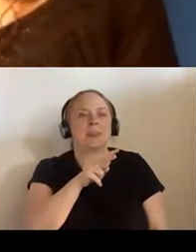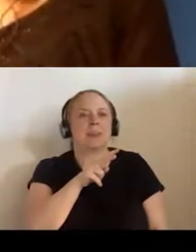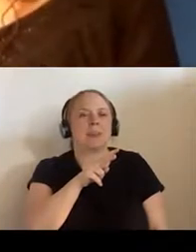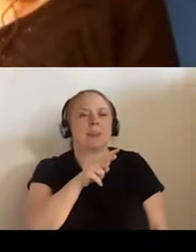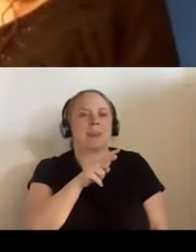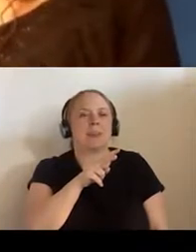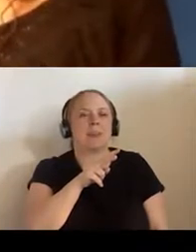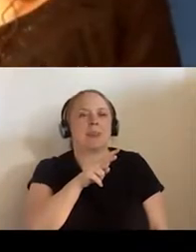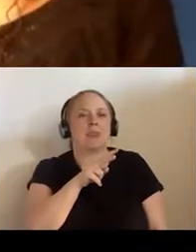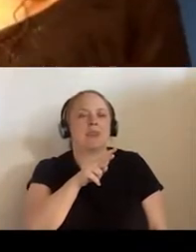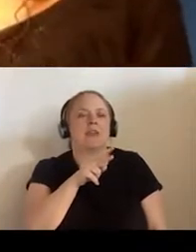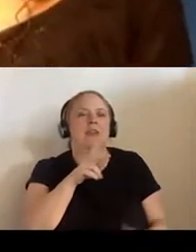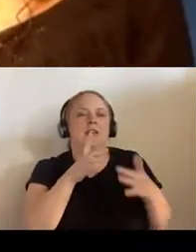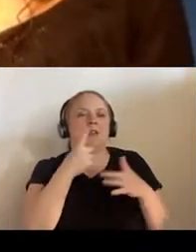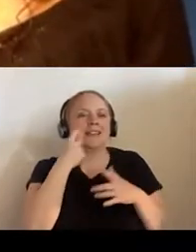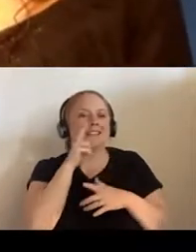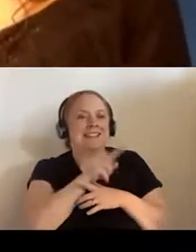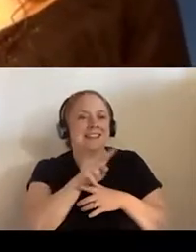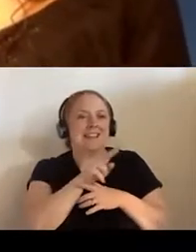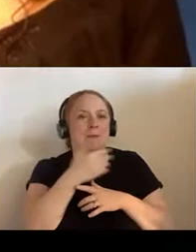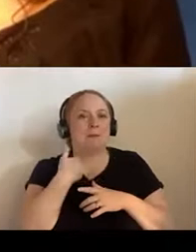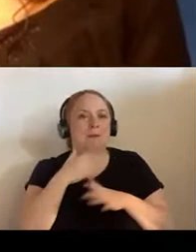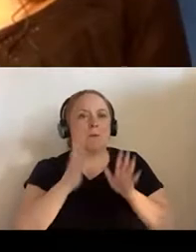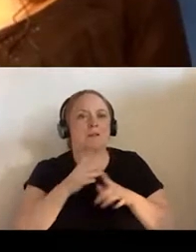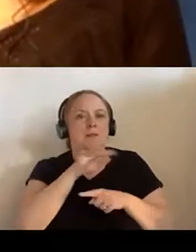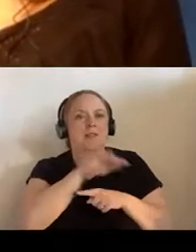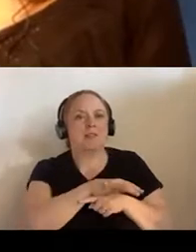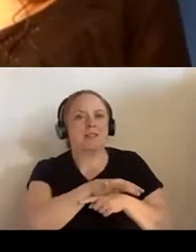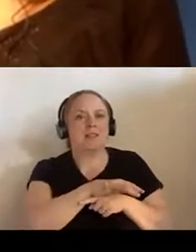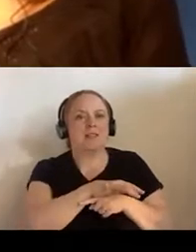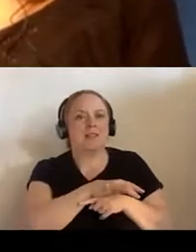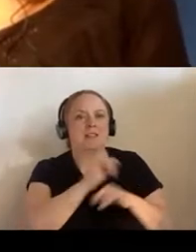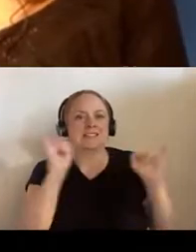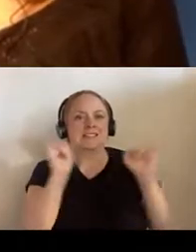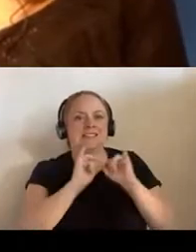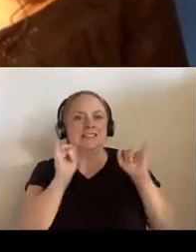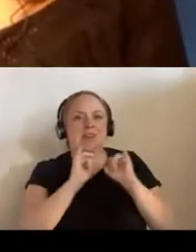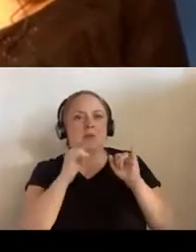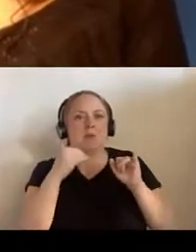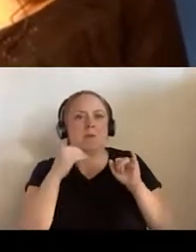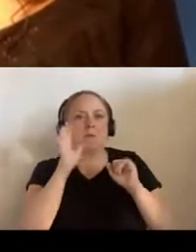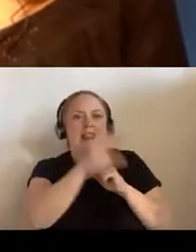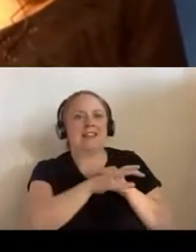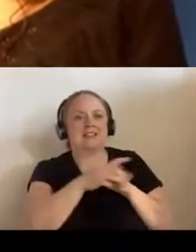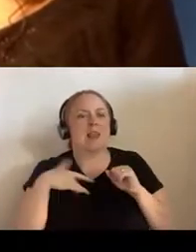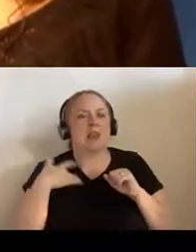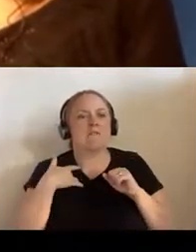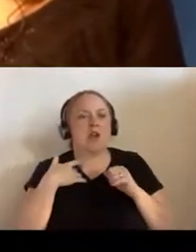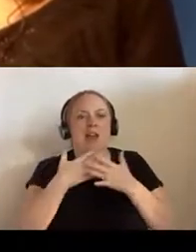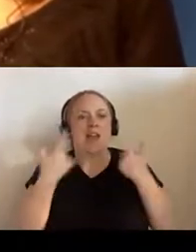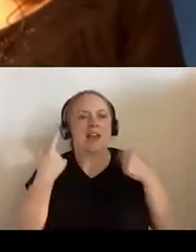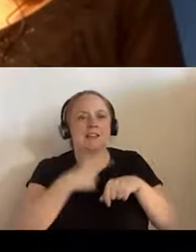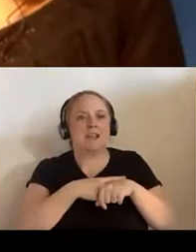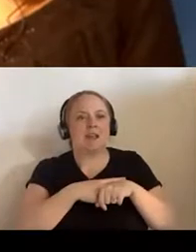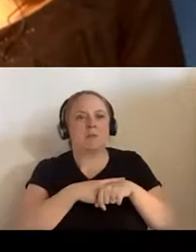have inhabited, even if you were the only person in the cell. It's a terrible place to reside for any amount of time, not to mention if you're one